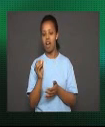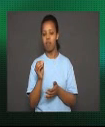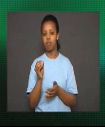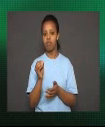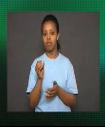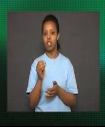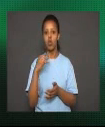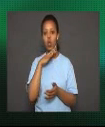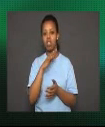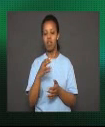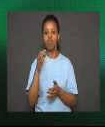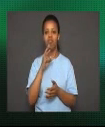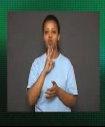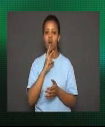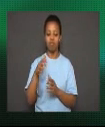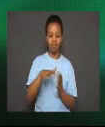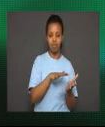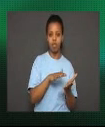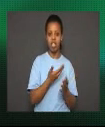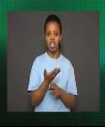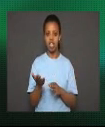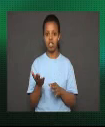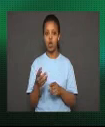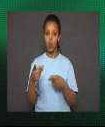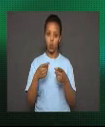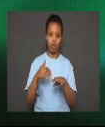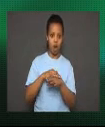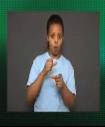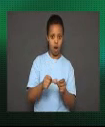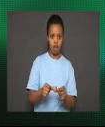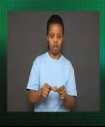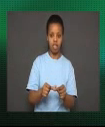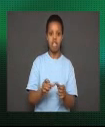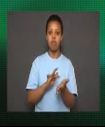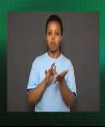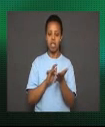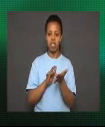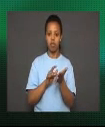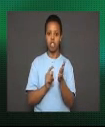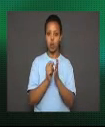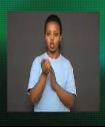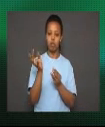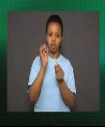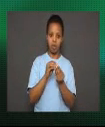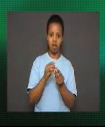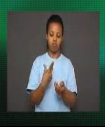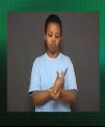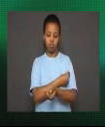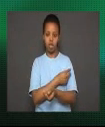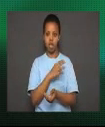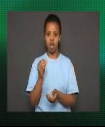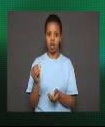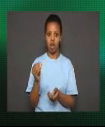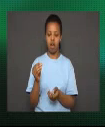sanitation, and improvements in medical technology, such as the development of vaccines